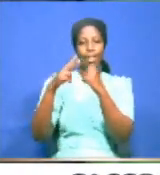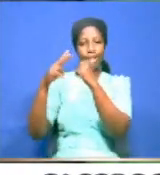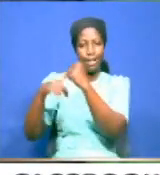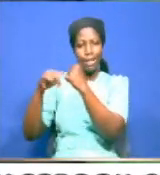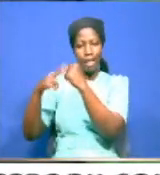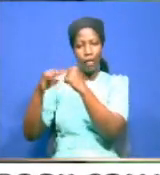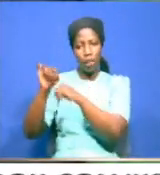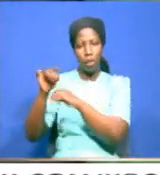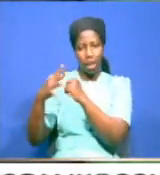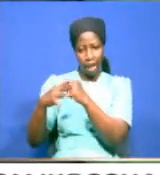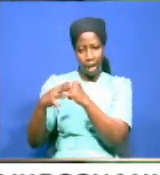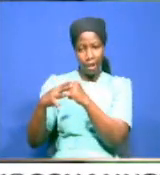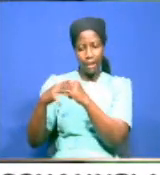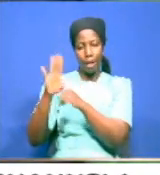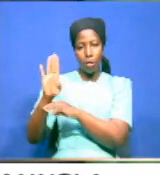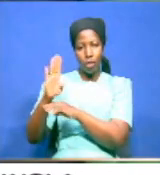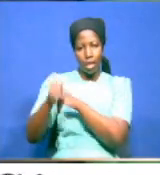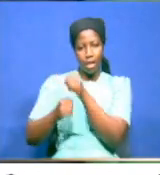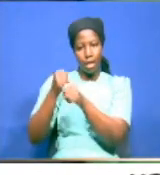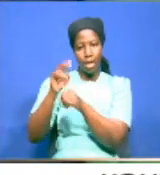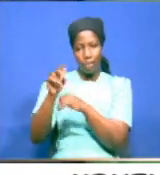$267.9 billion in